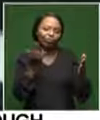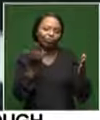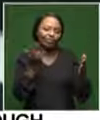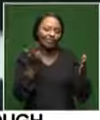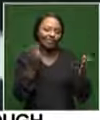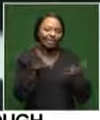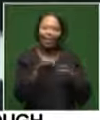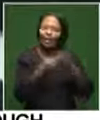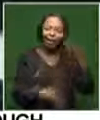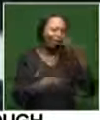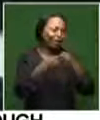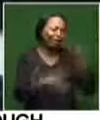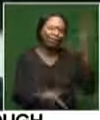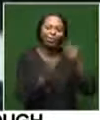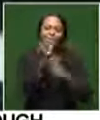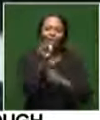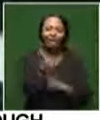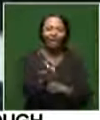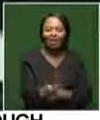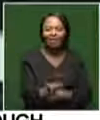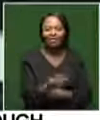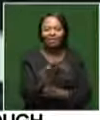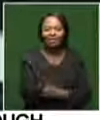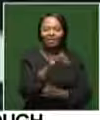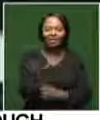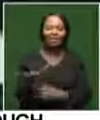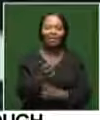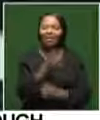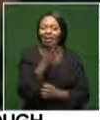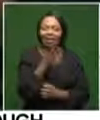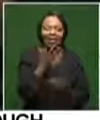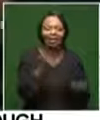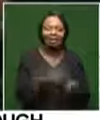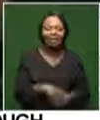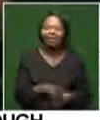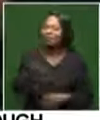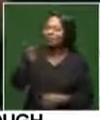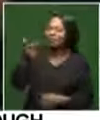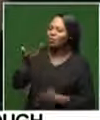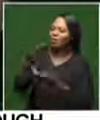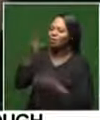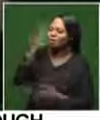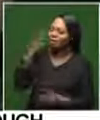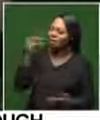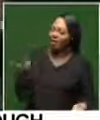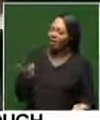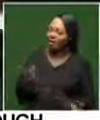I don't know. There are many words. I don't know what to maybe just a few. But you can find. Maybe just a few that you can remember.